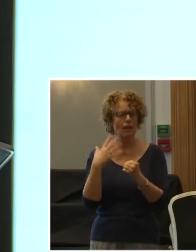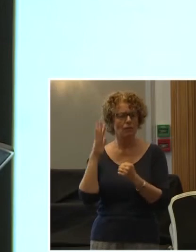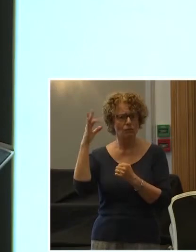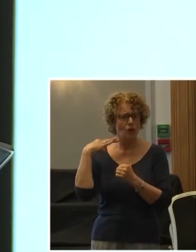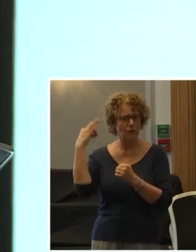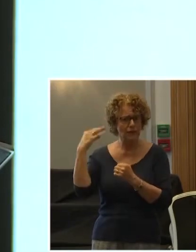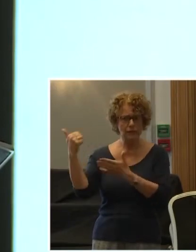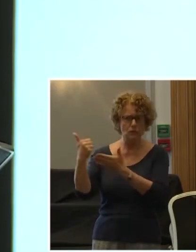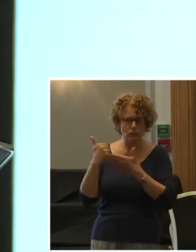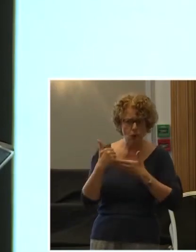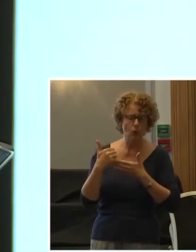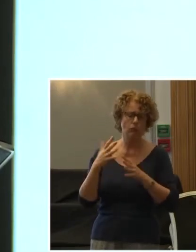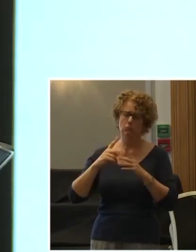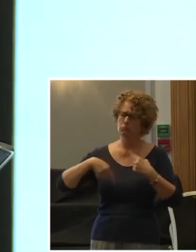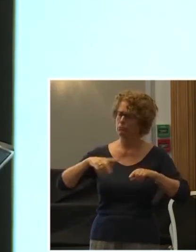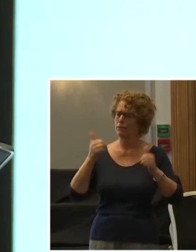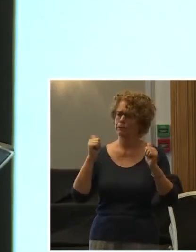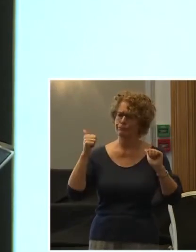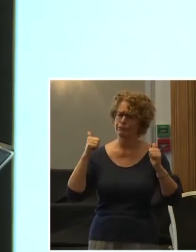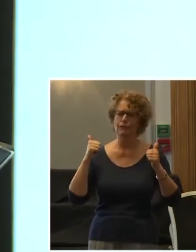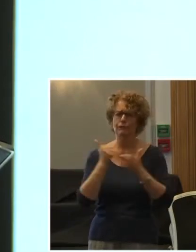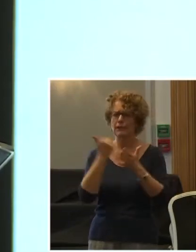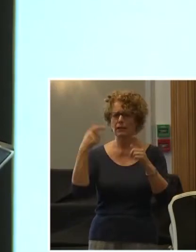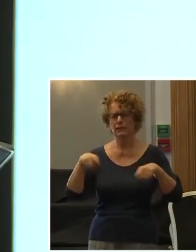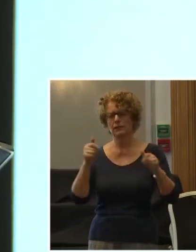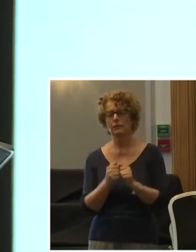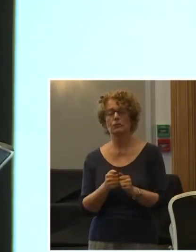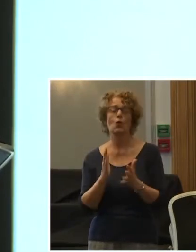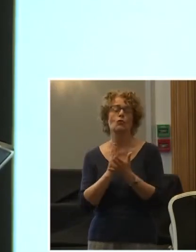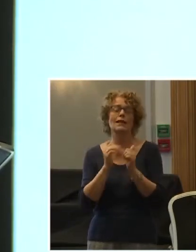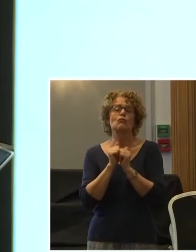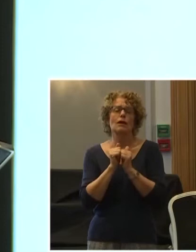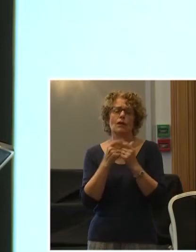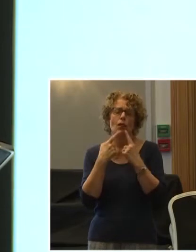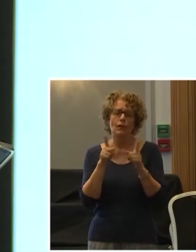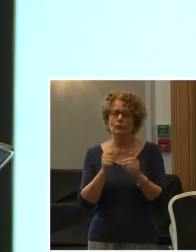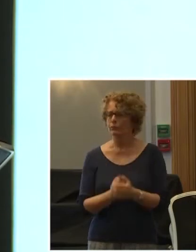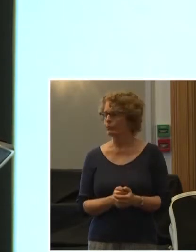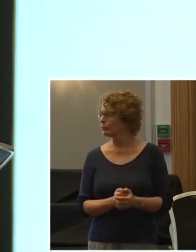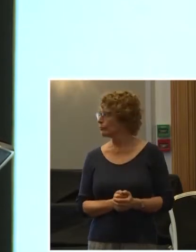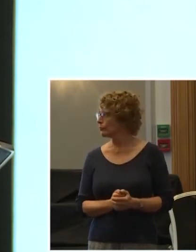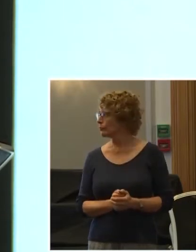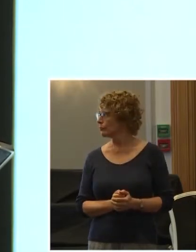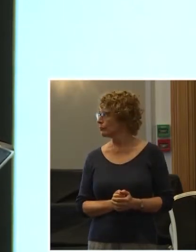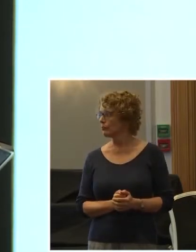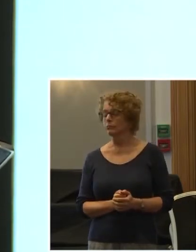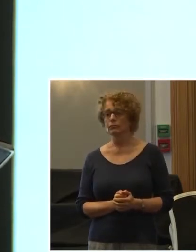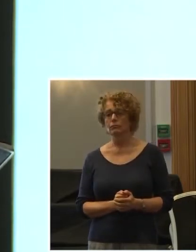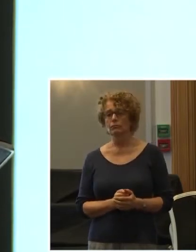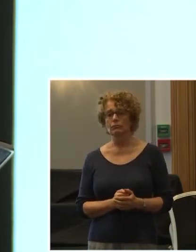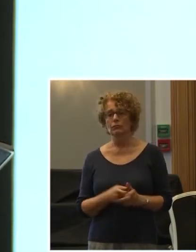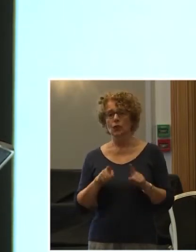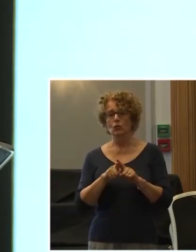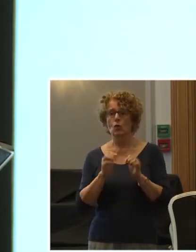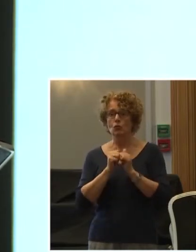to our events are all absolutely A1. And for that, I'm intensely grateful. I'm also very grateful for everybody who's